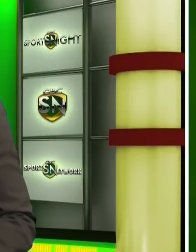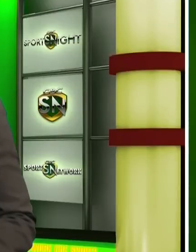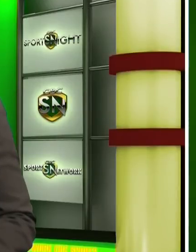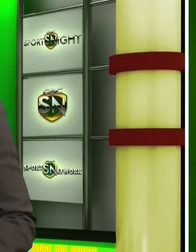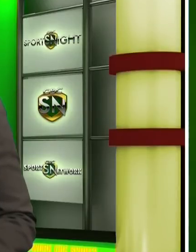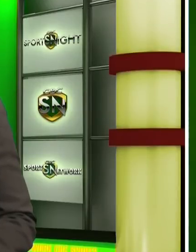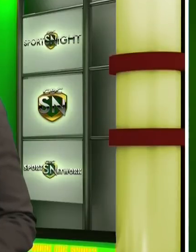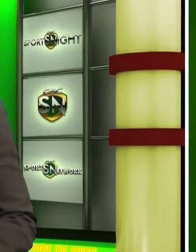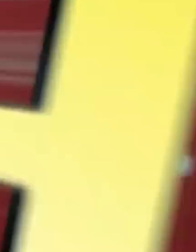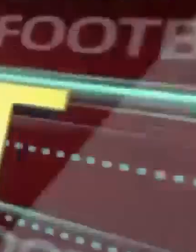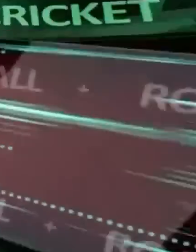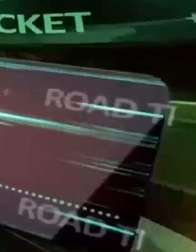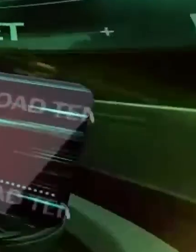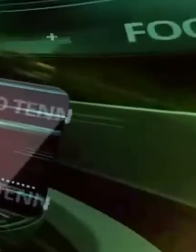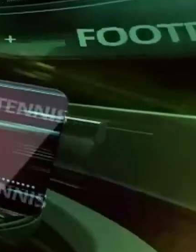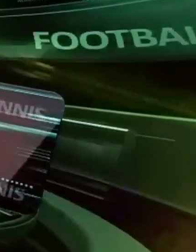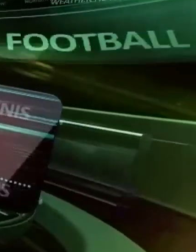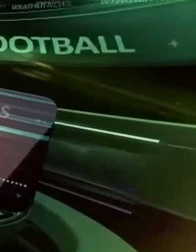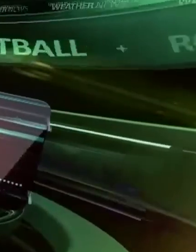this break.